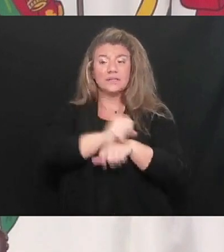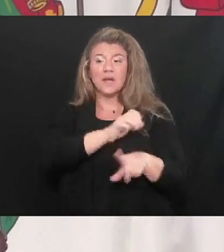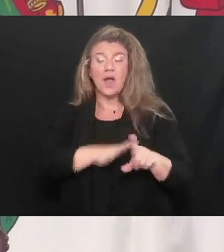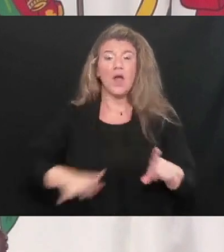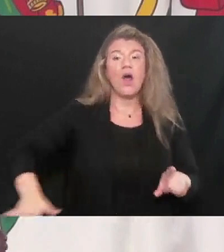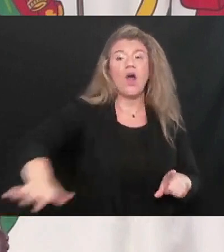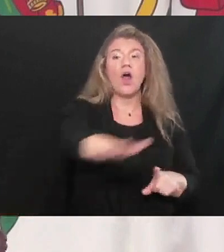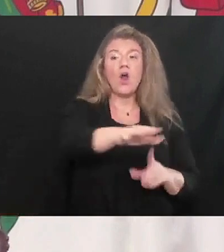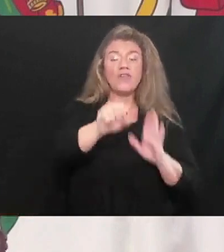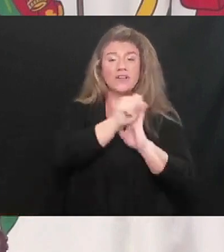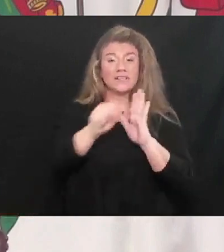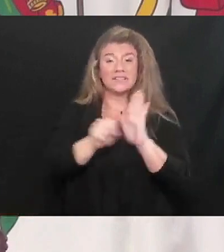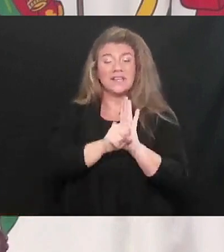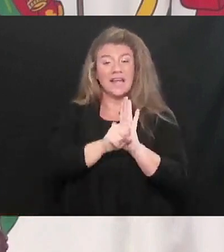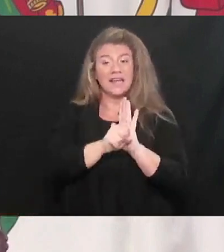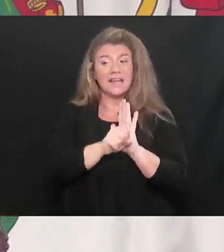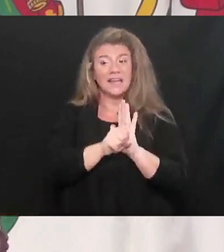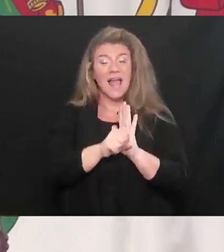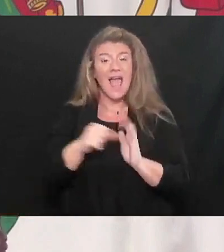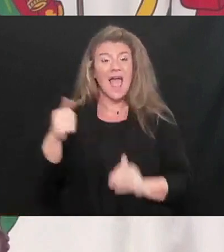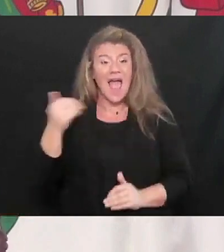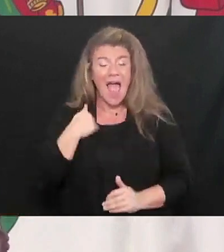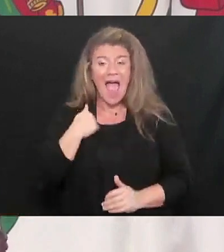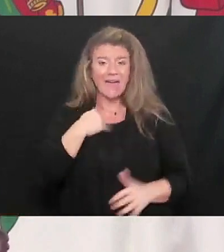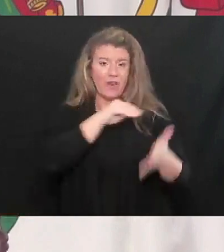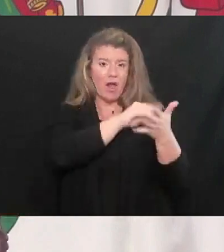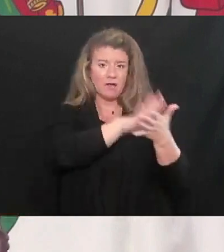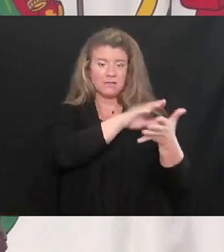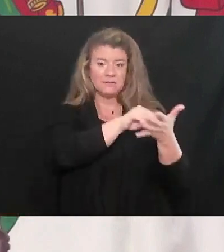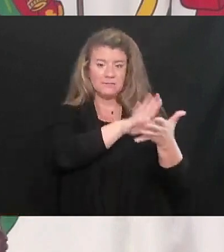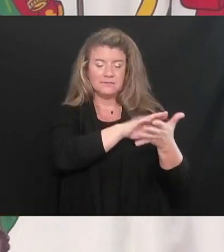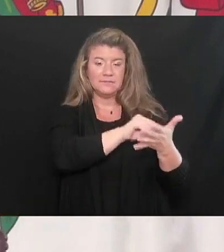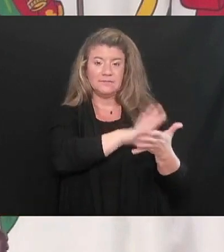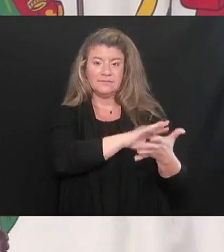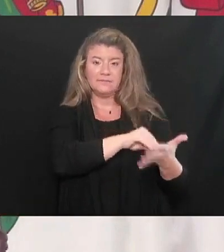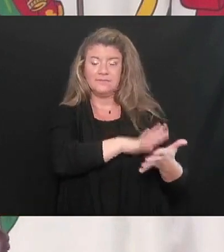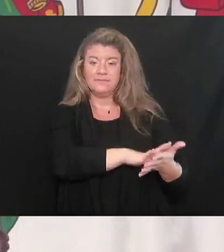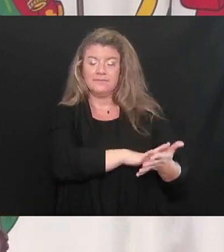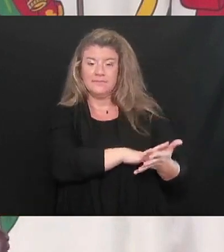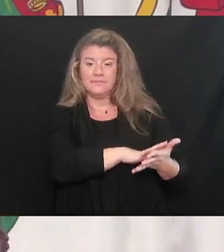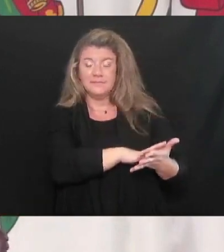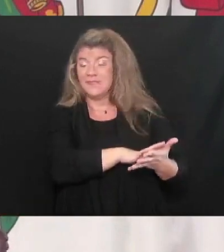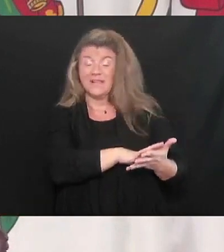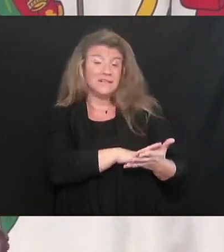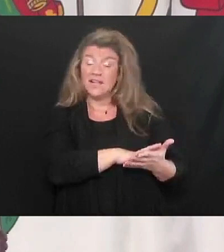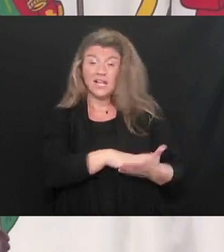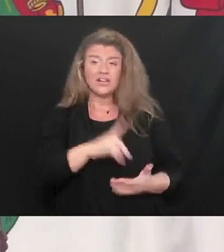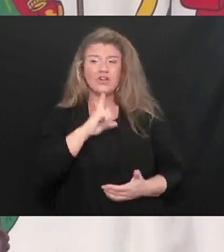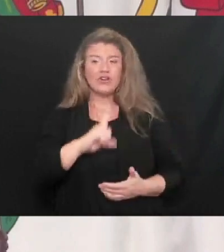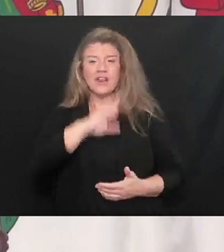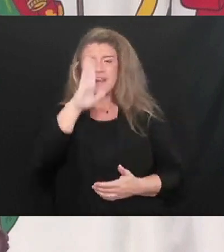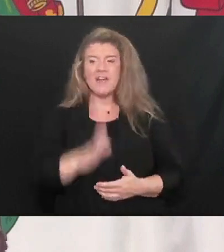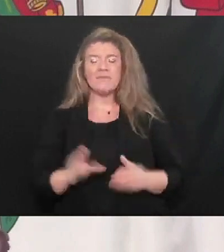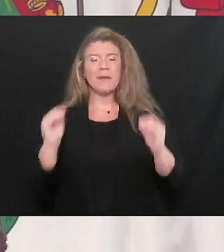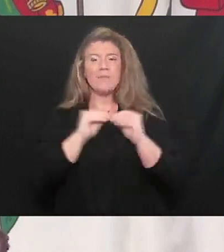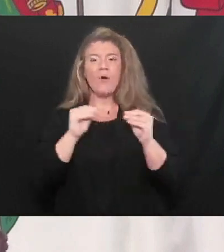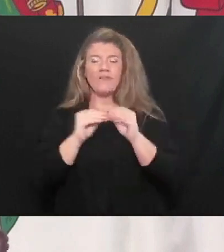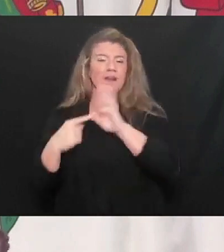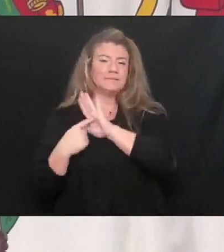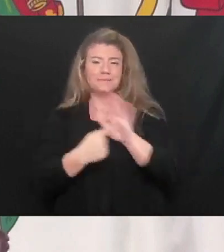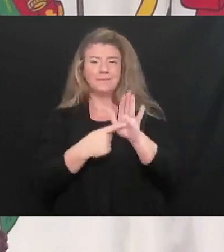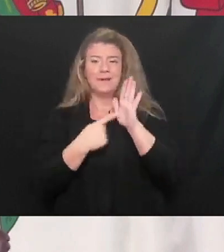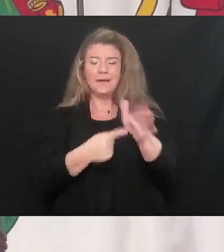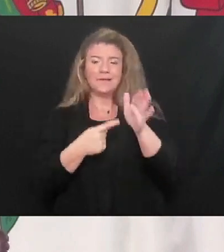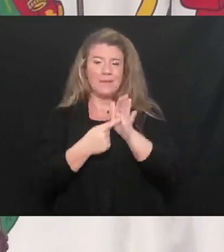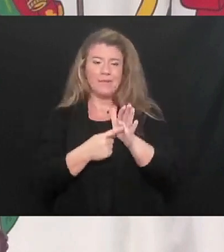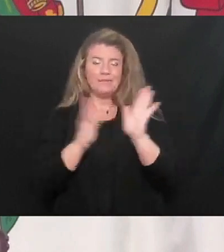state have laws. These are the very, very reasons. There could never be a more shining example. There's